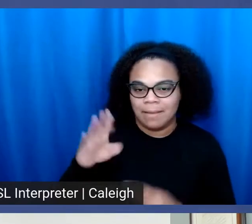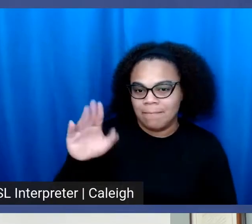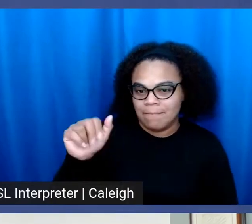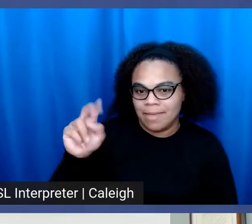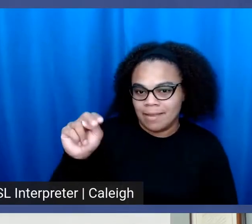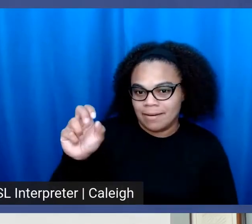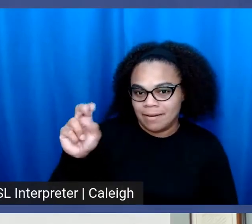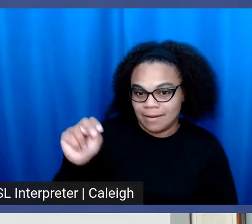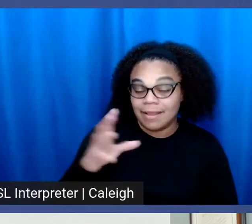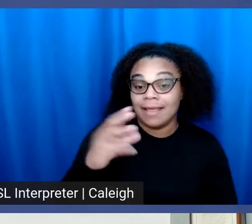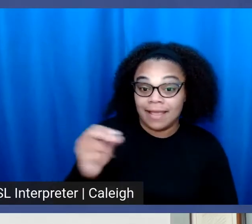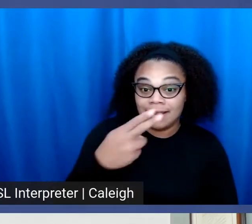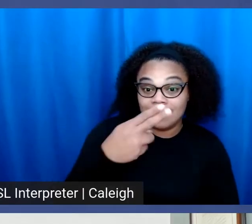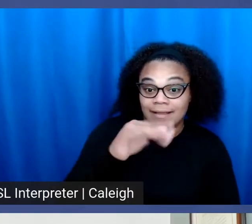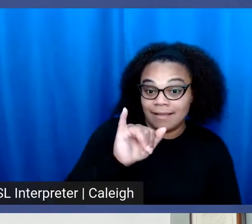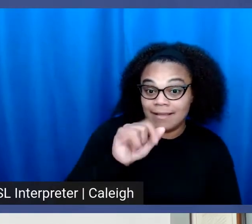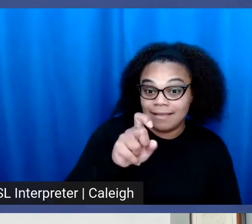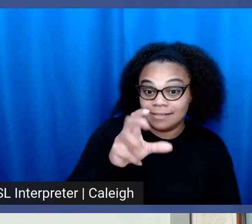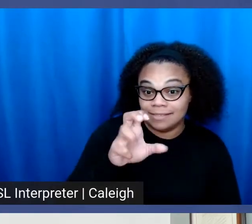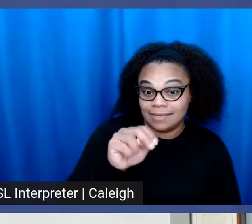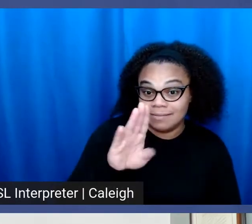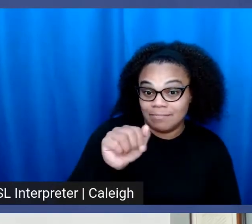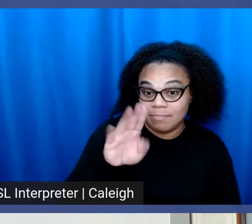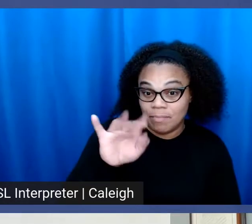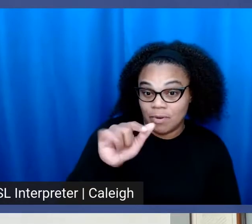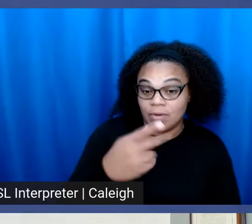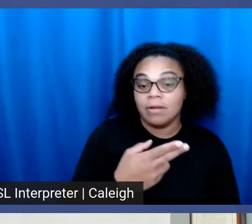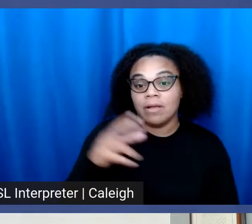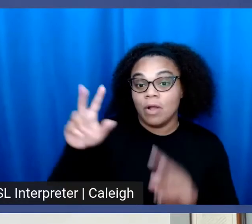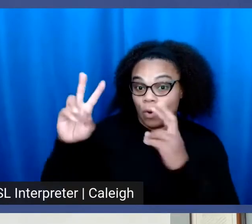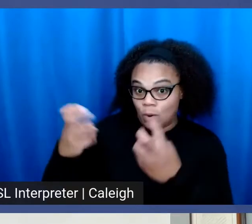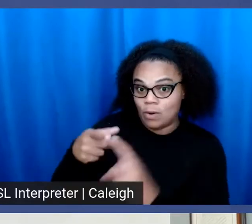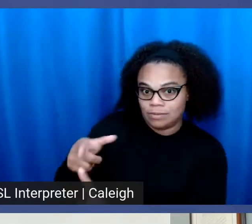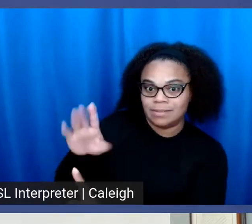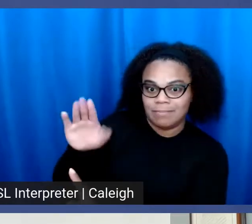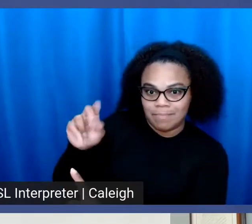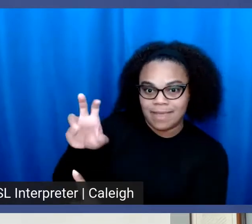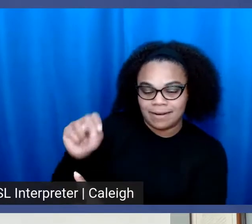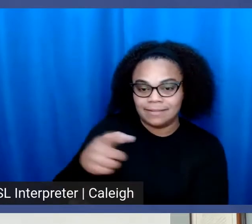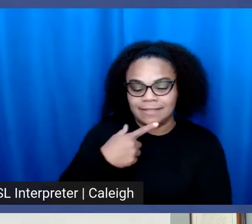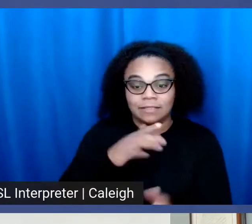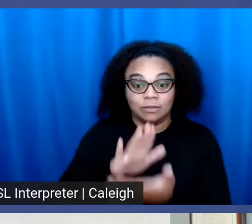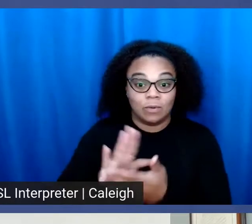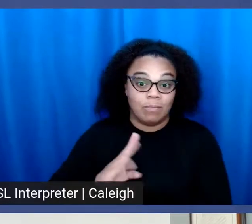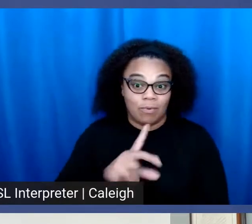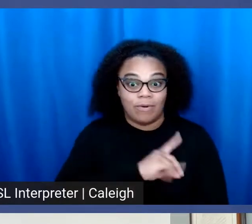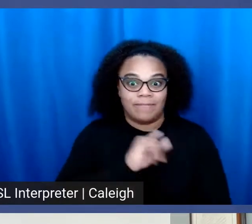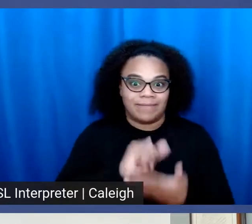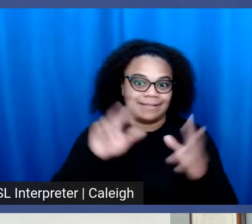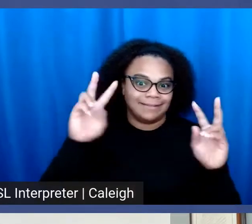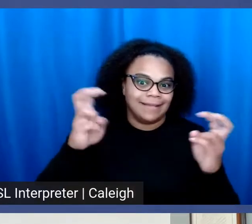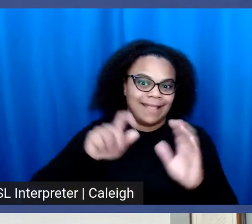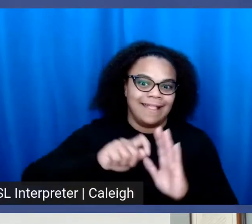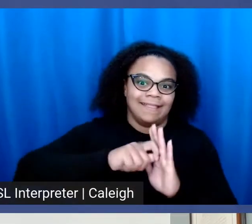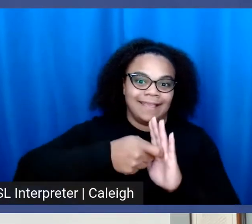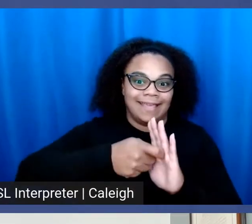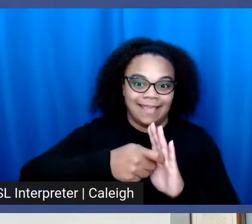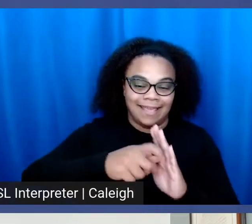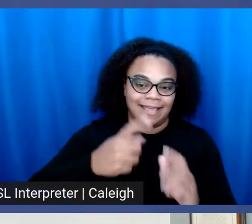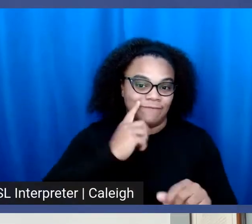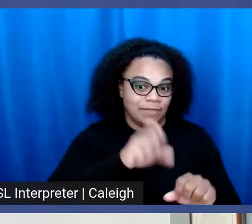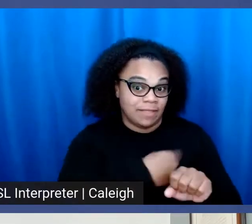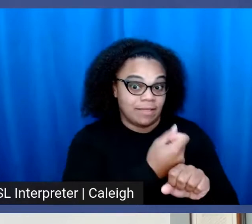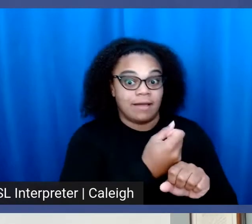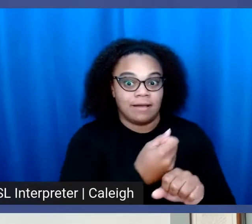Bannon as saying that school boards are the key to the lock for the right. They are absolutely